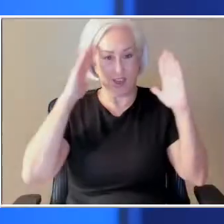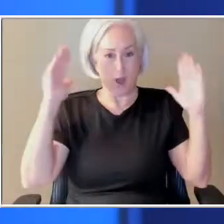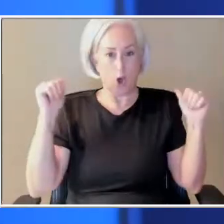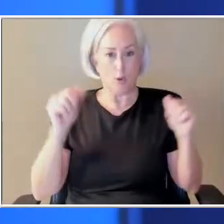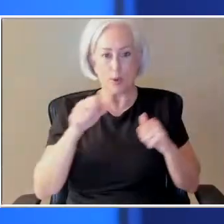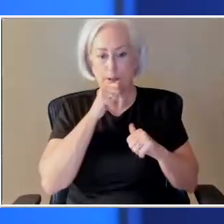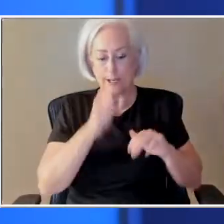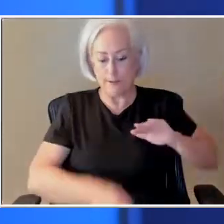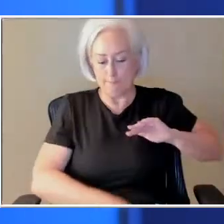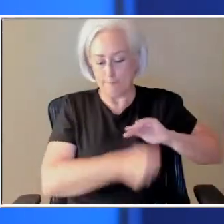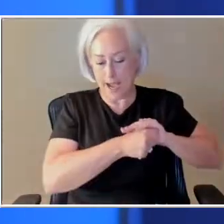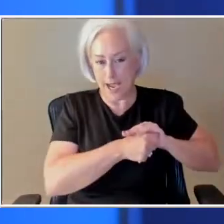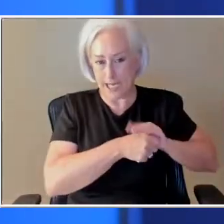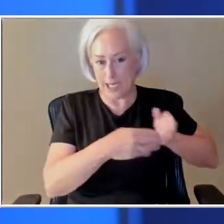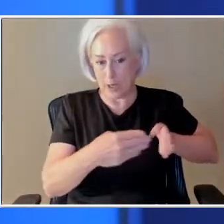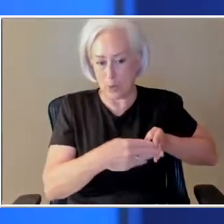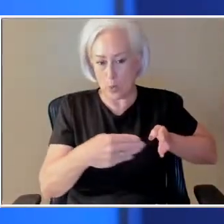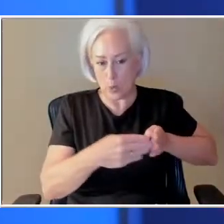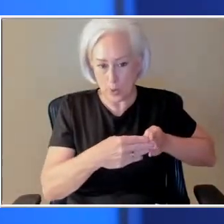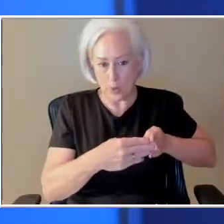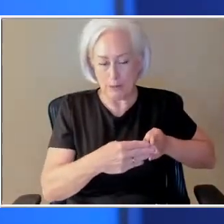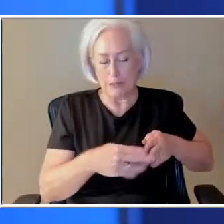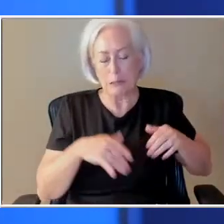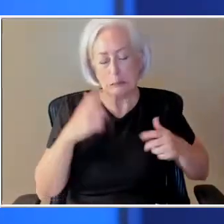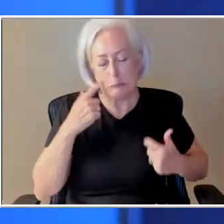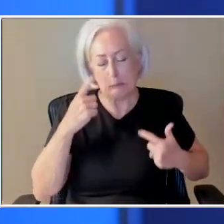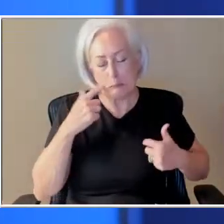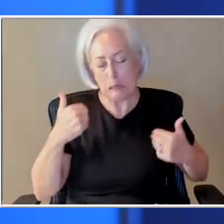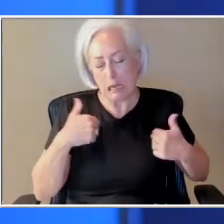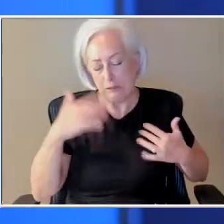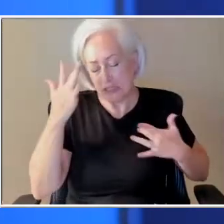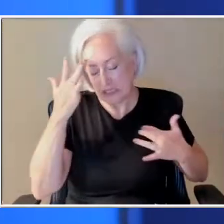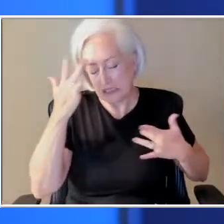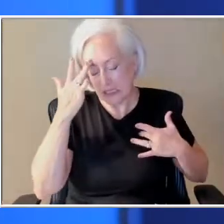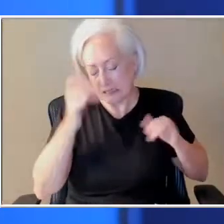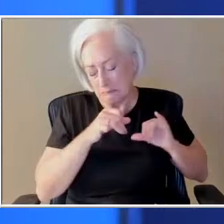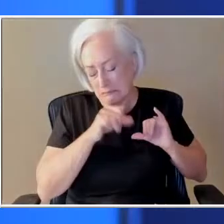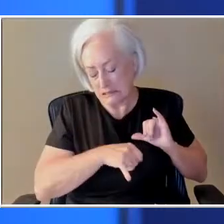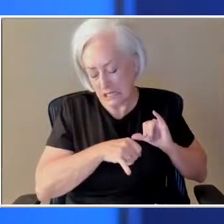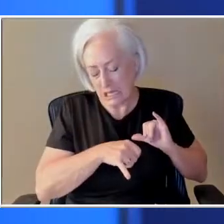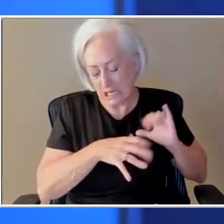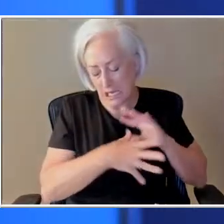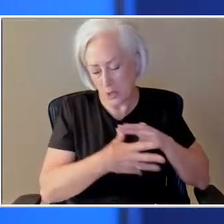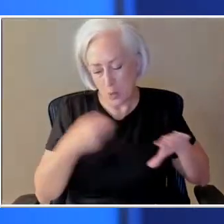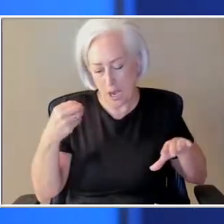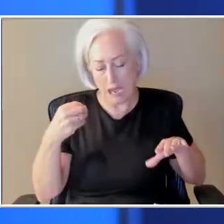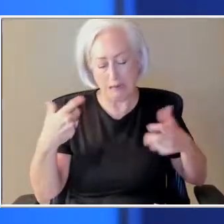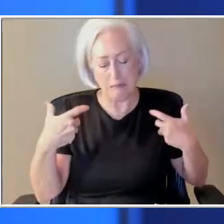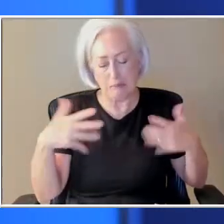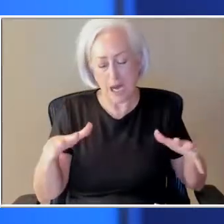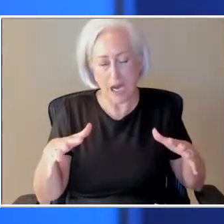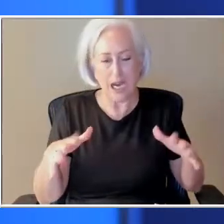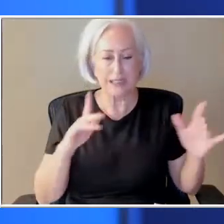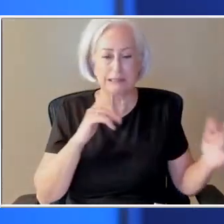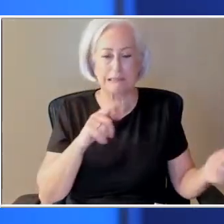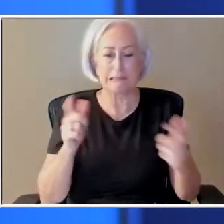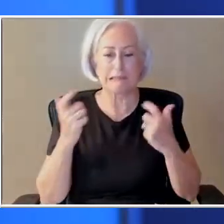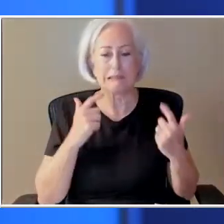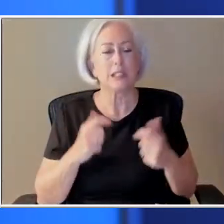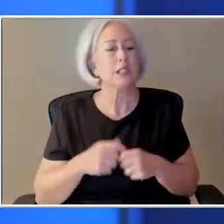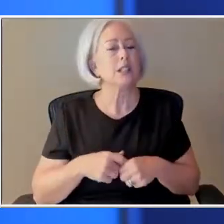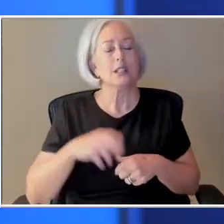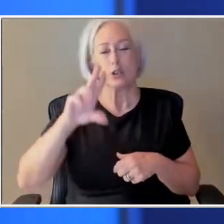and say, oh, I have this, you know, disease. I'm going to just stay here. I don't want to get out. I don't want to do anything. And we don't see